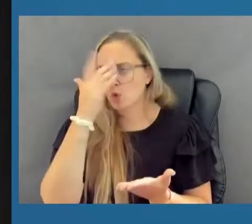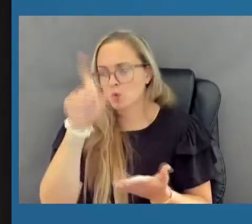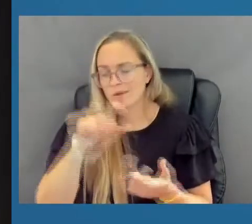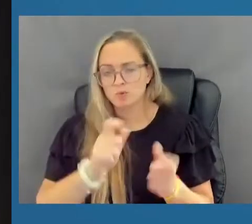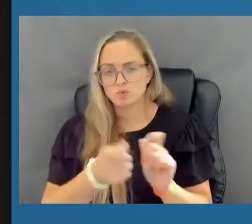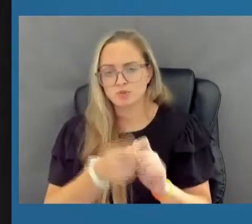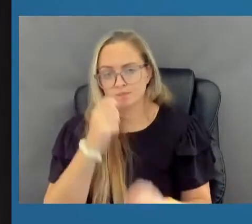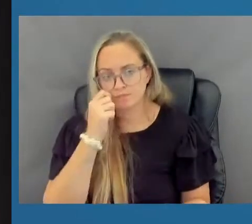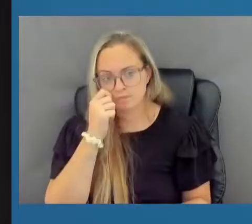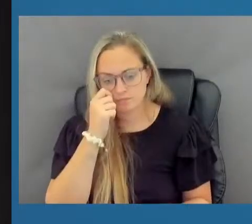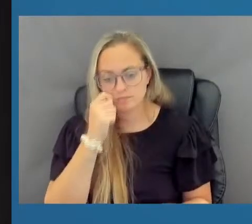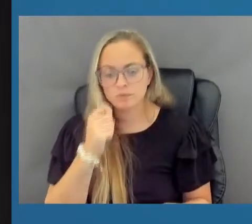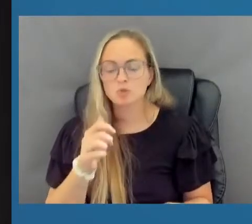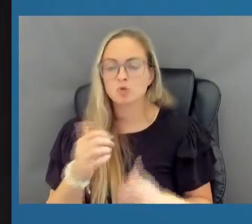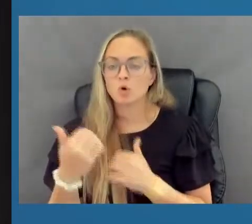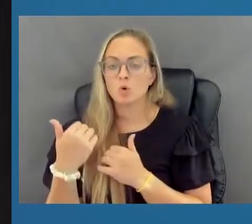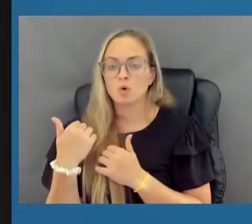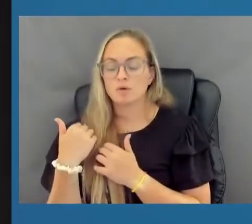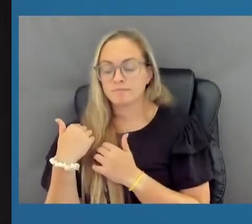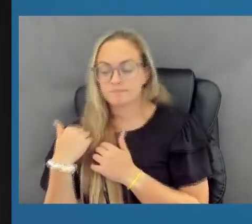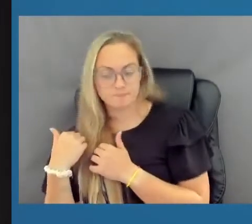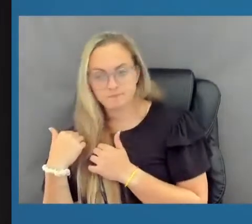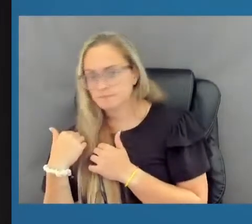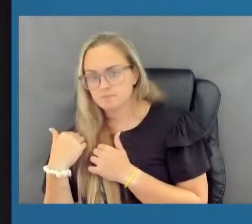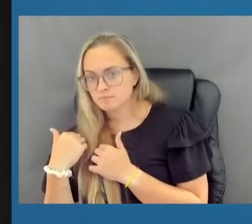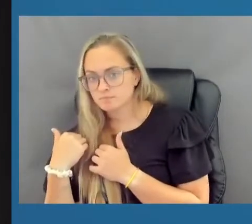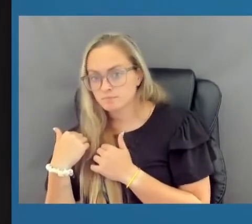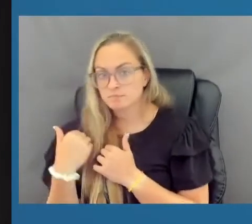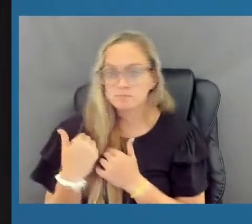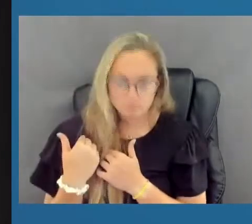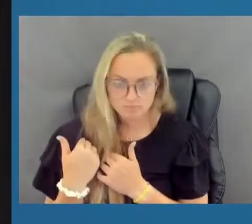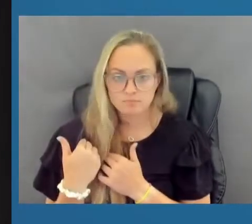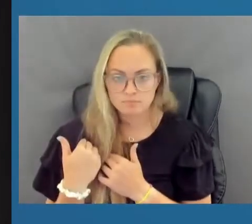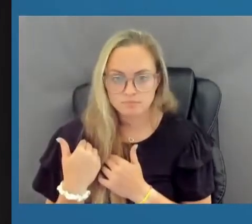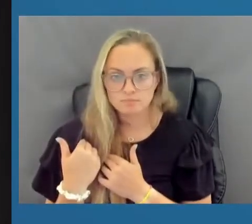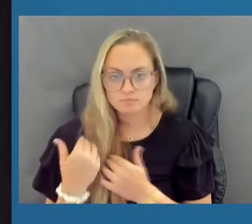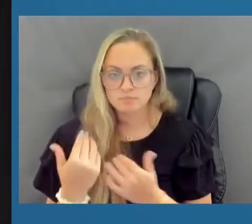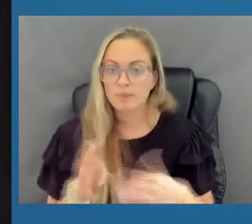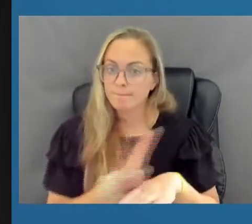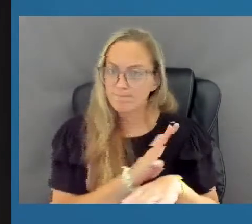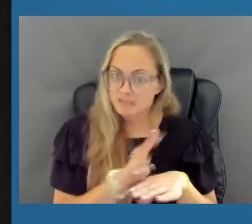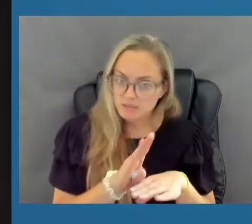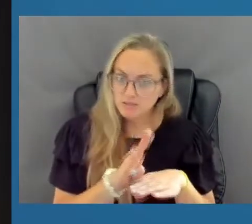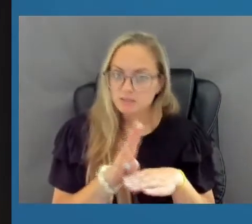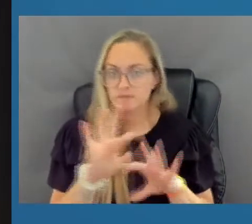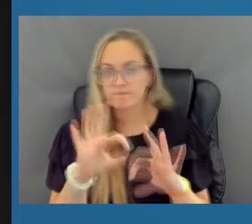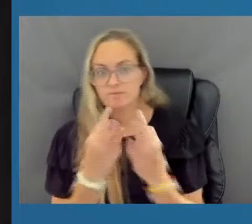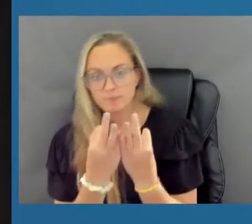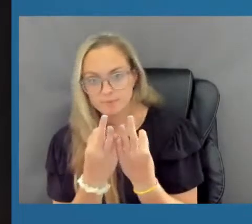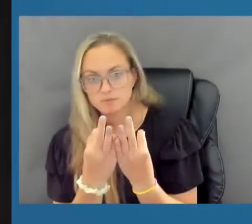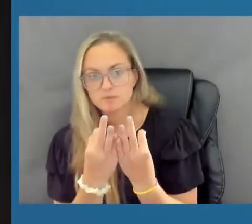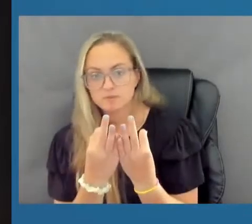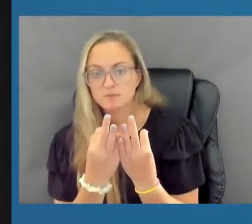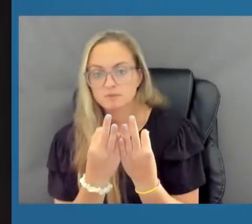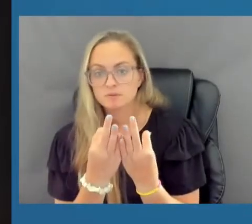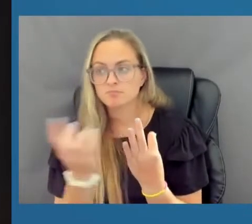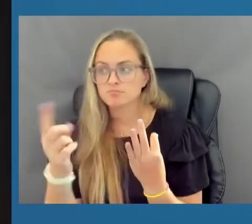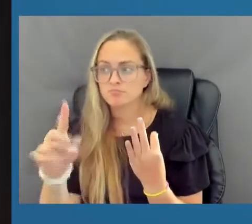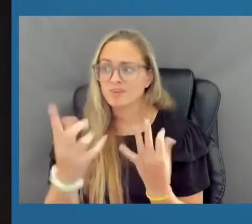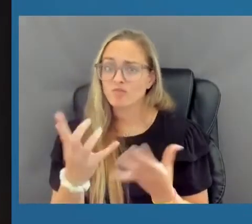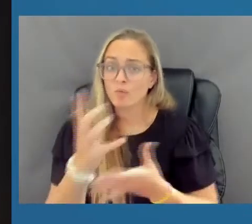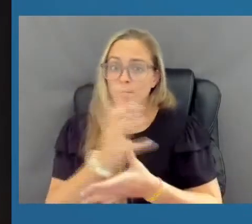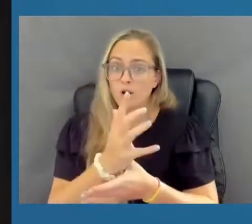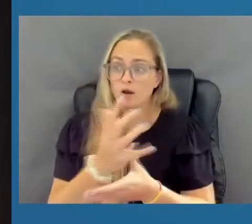by lifting this burden off our businesses, but also lift a burden off our families who have their primary